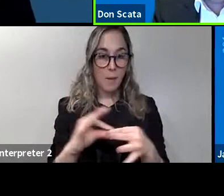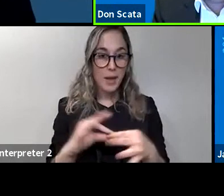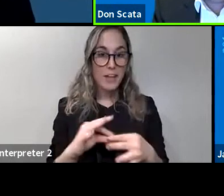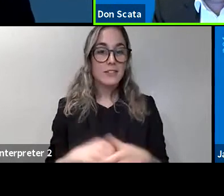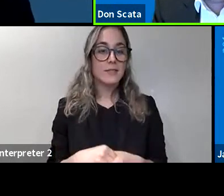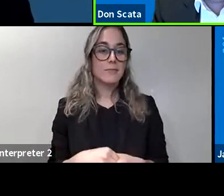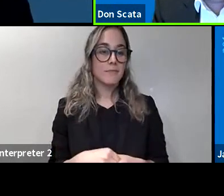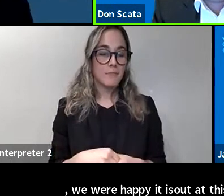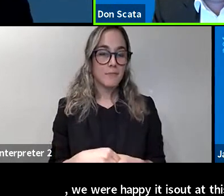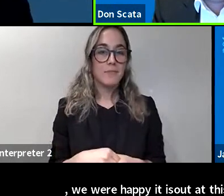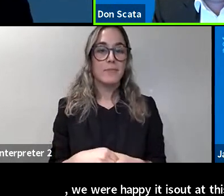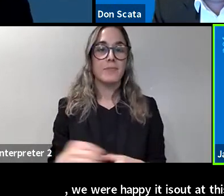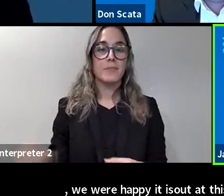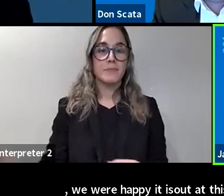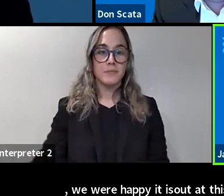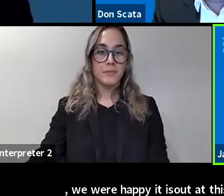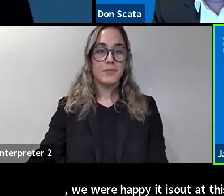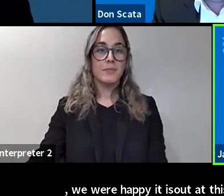Excellent.